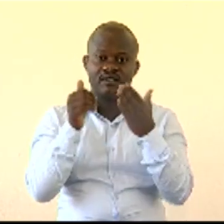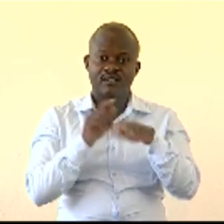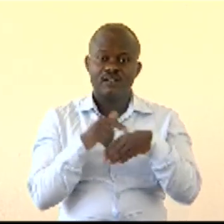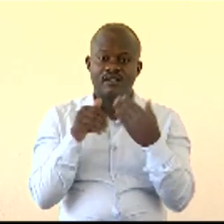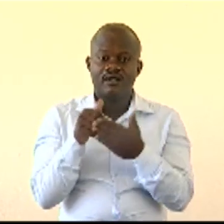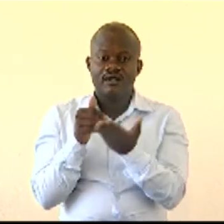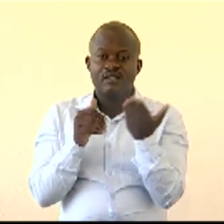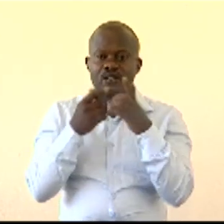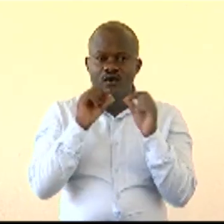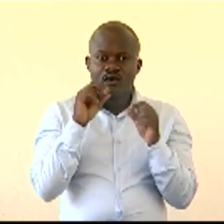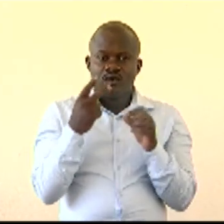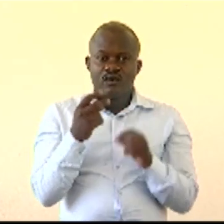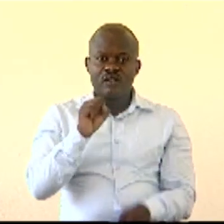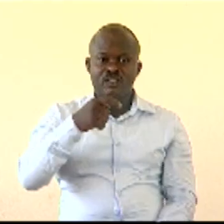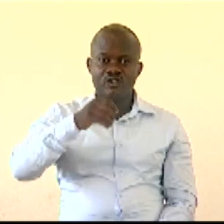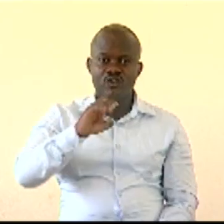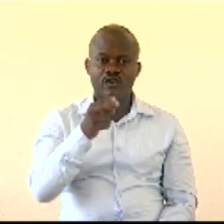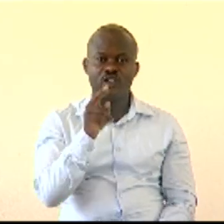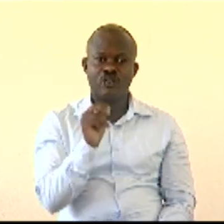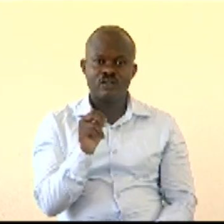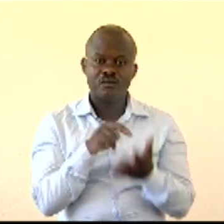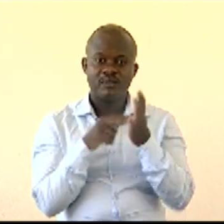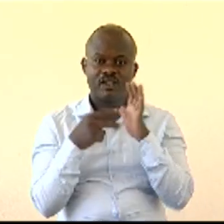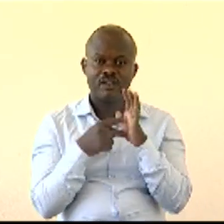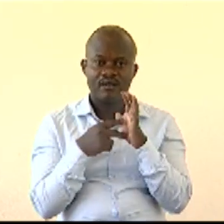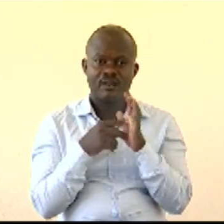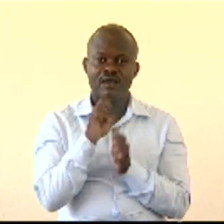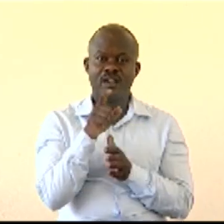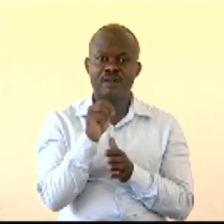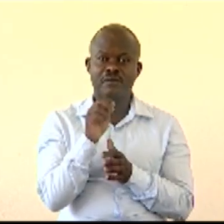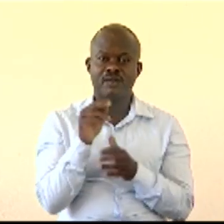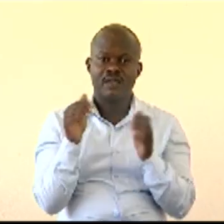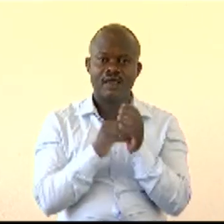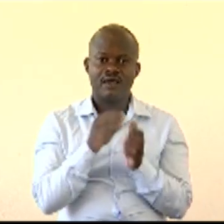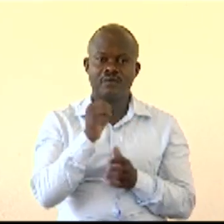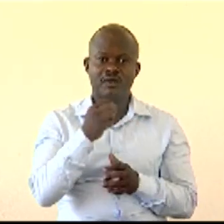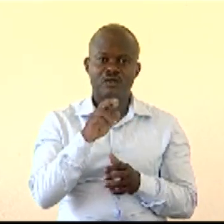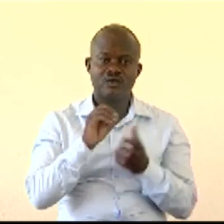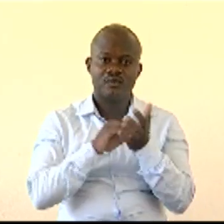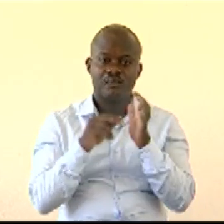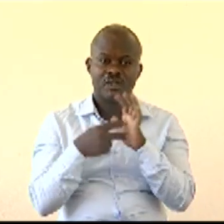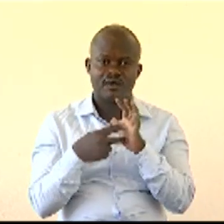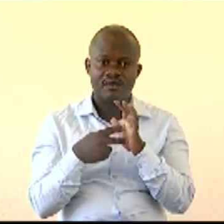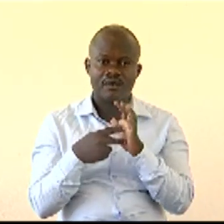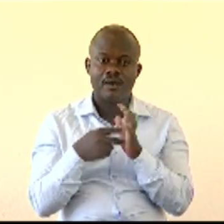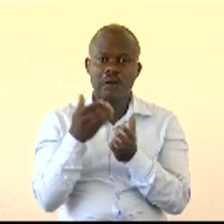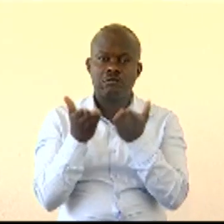Greek words, stoichion, meaning element, and metron, which means